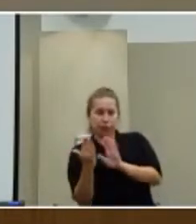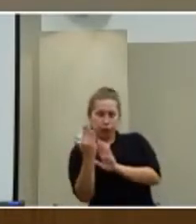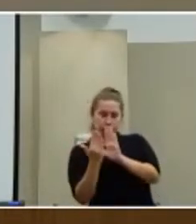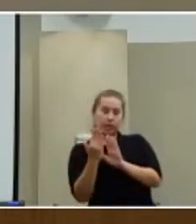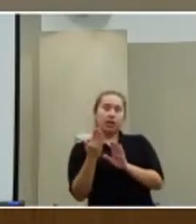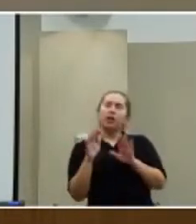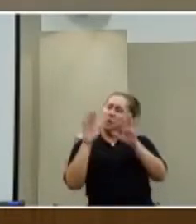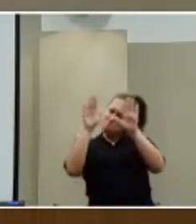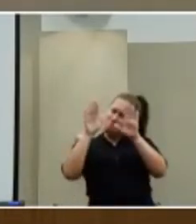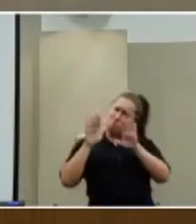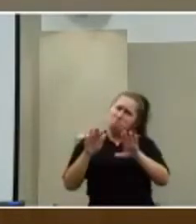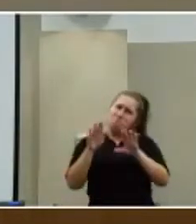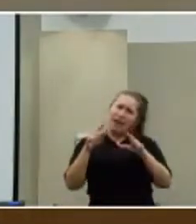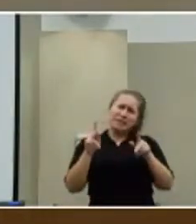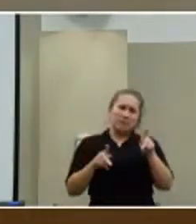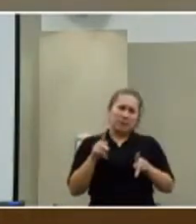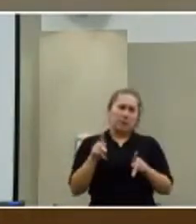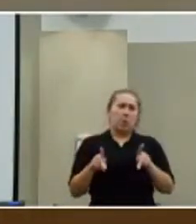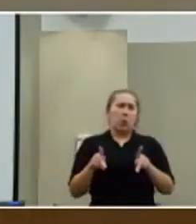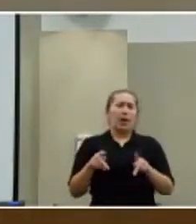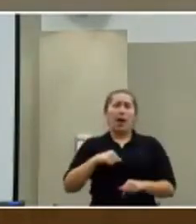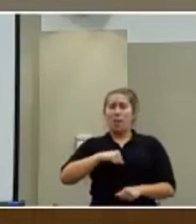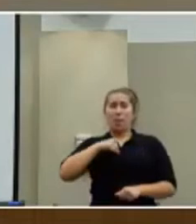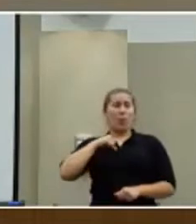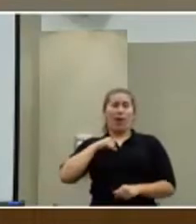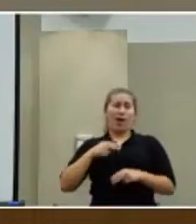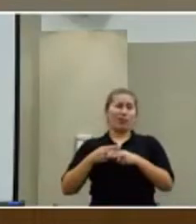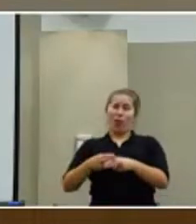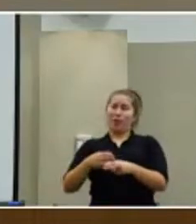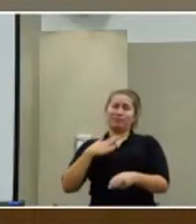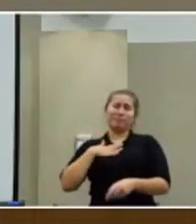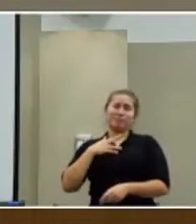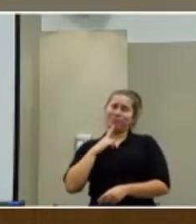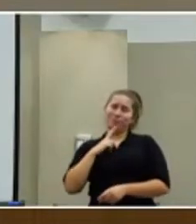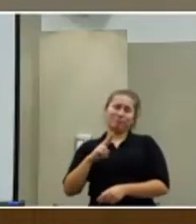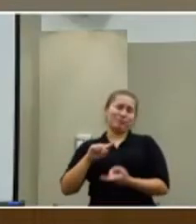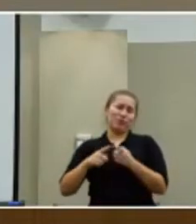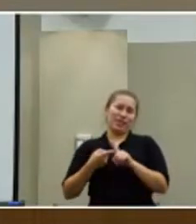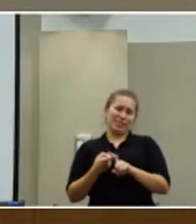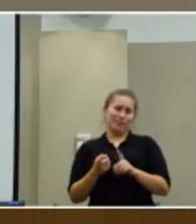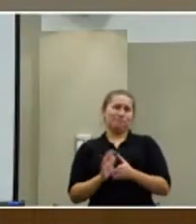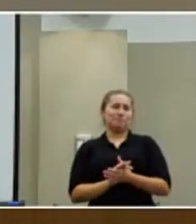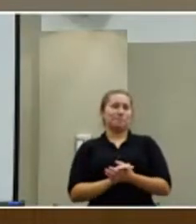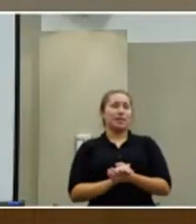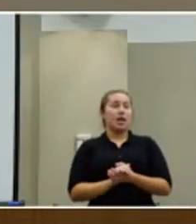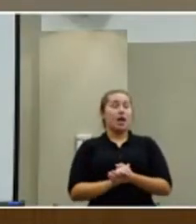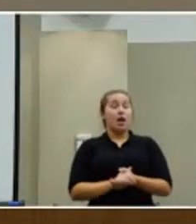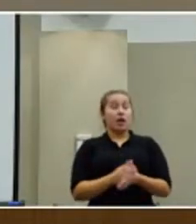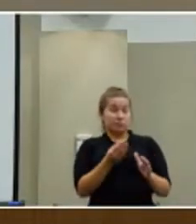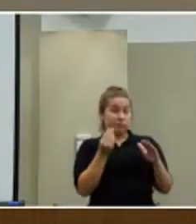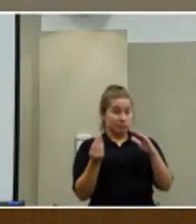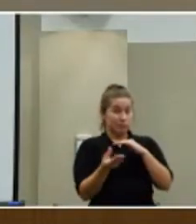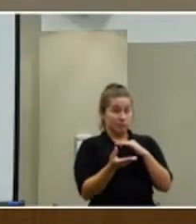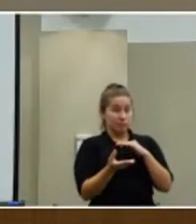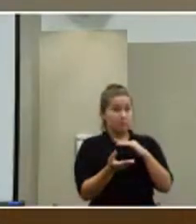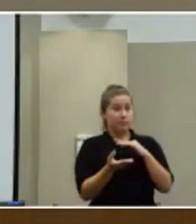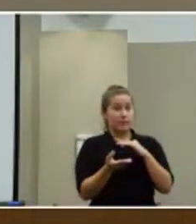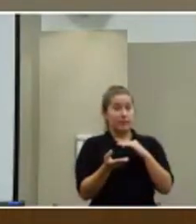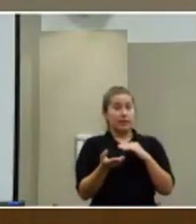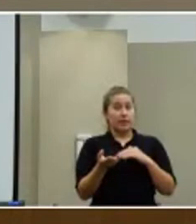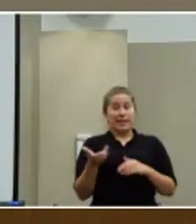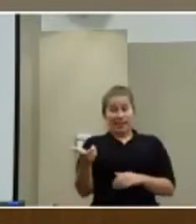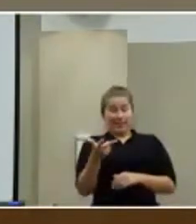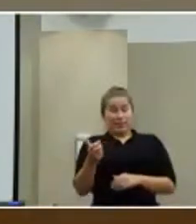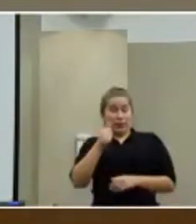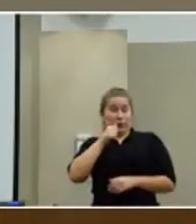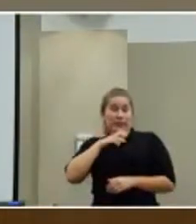human beings, and proud to call them my friends. I want you to know that these 3